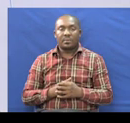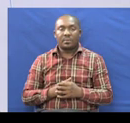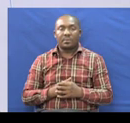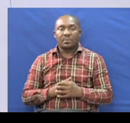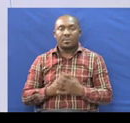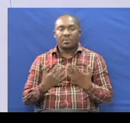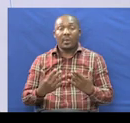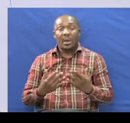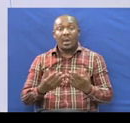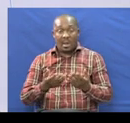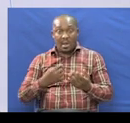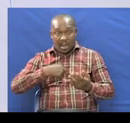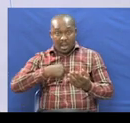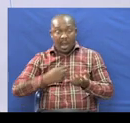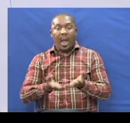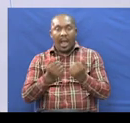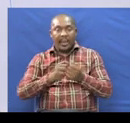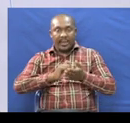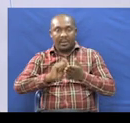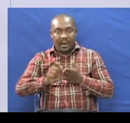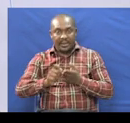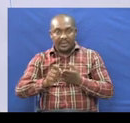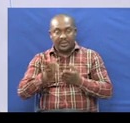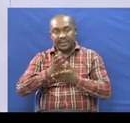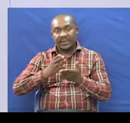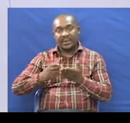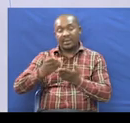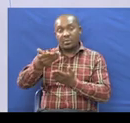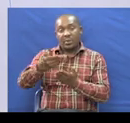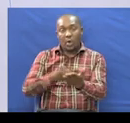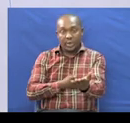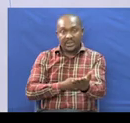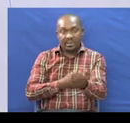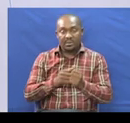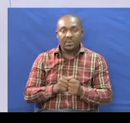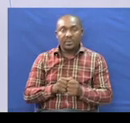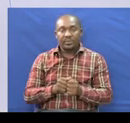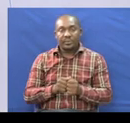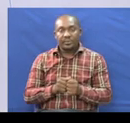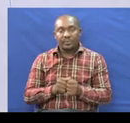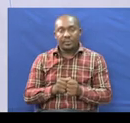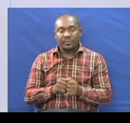I can write some notes. I can write some notes